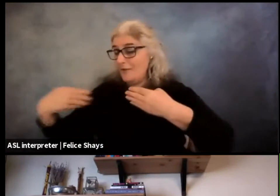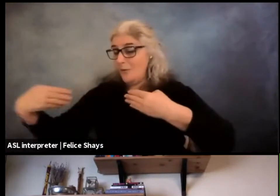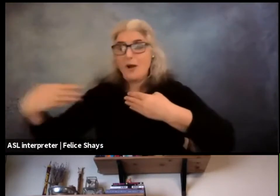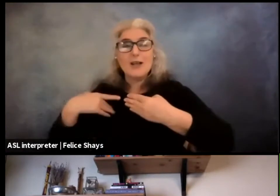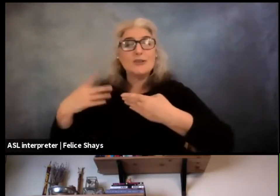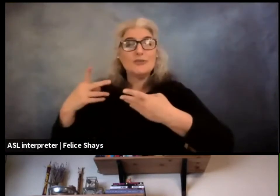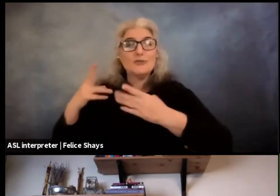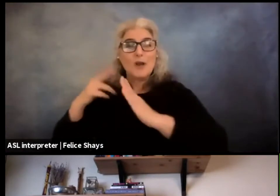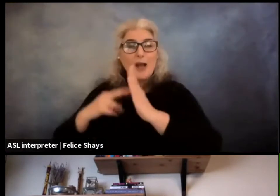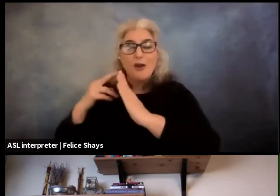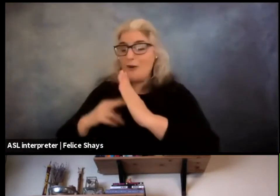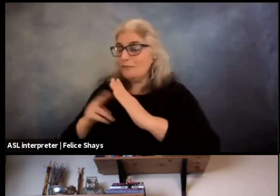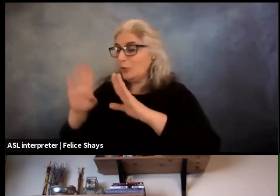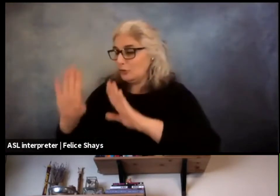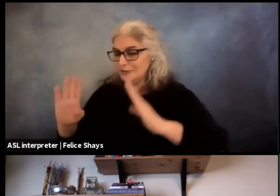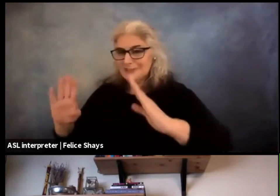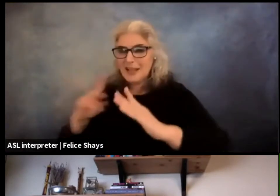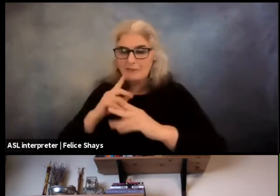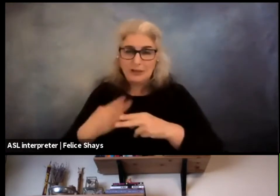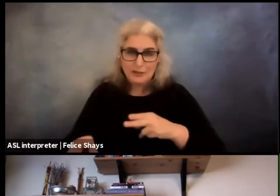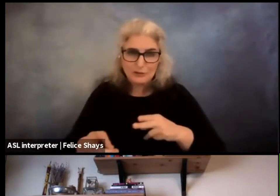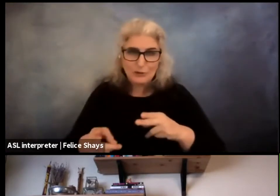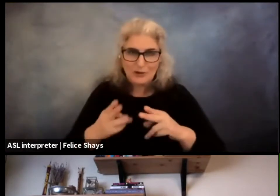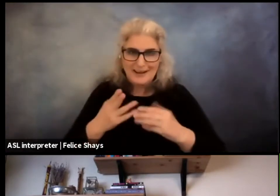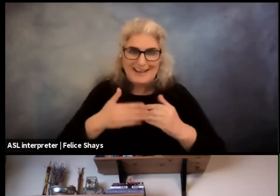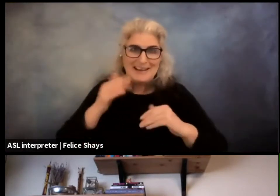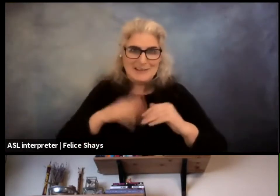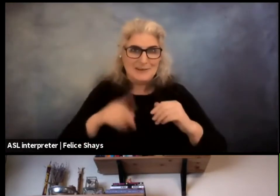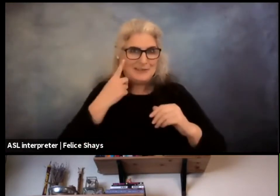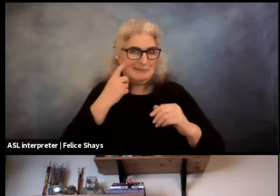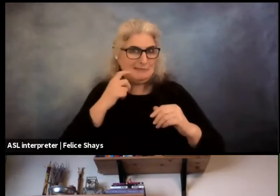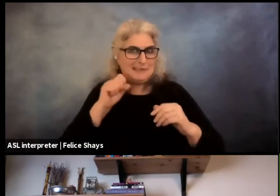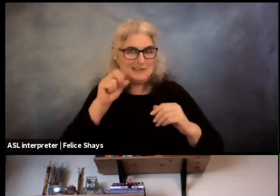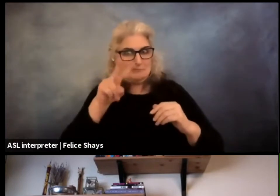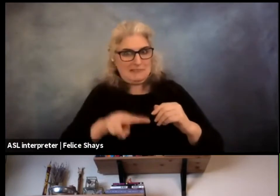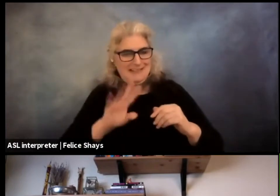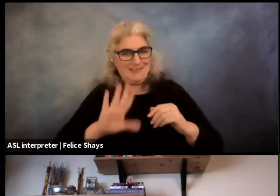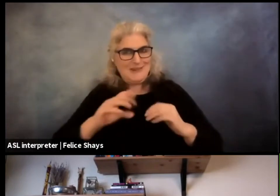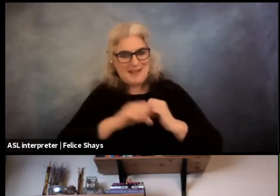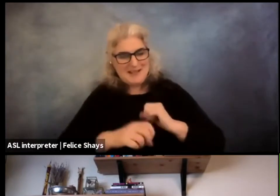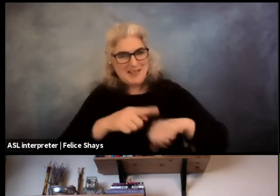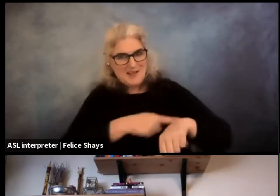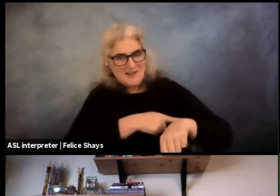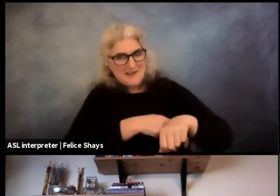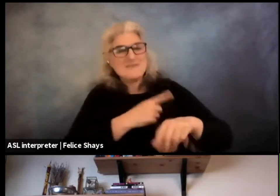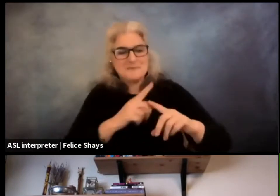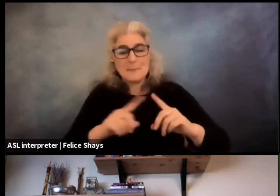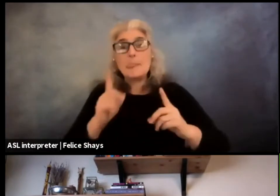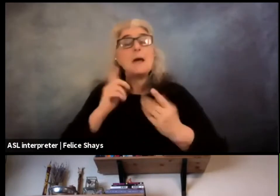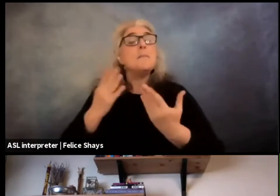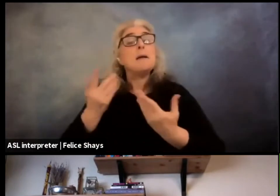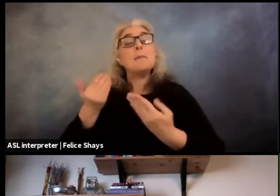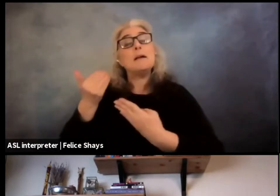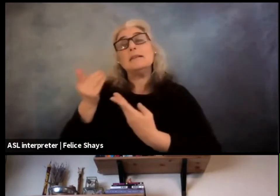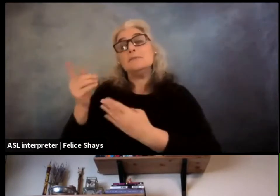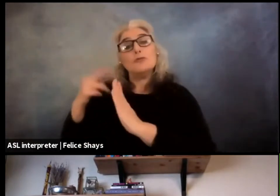much easier than the consent or code of conduct that we, you know, and it closes at night, possibly.